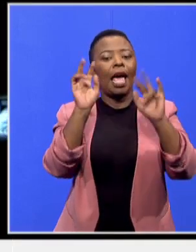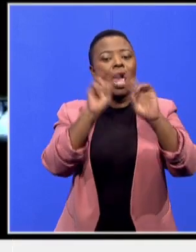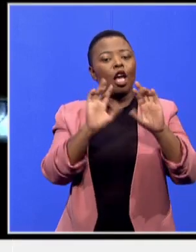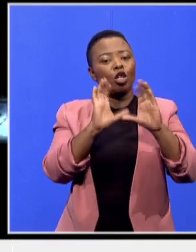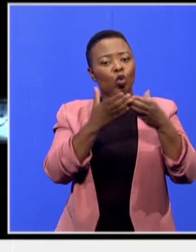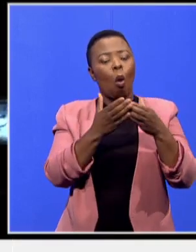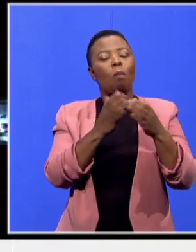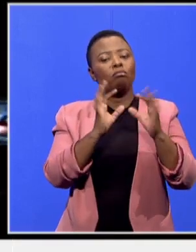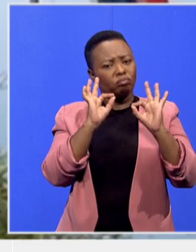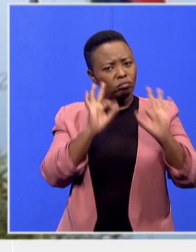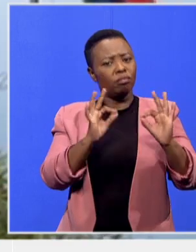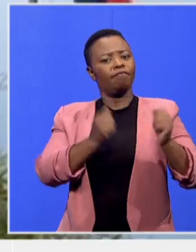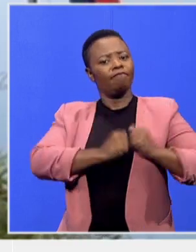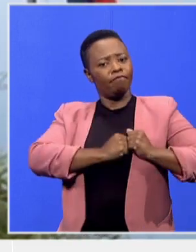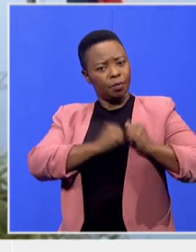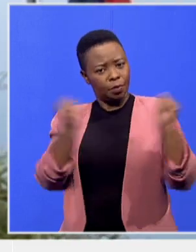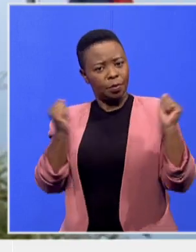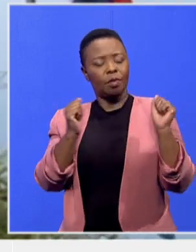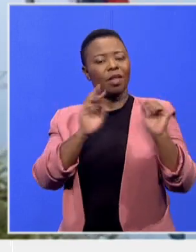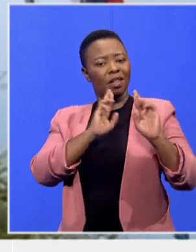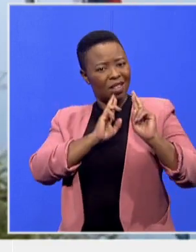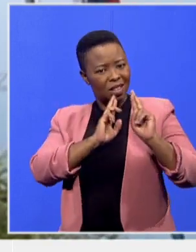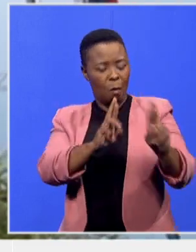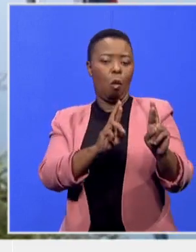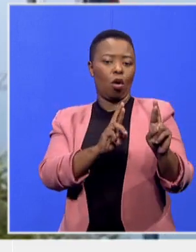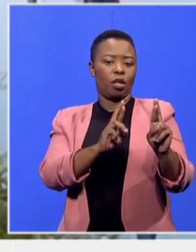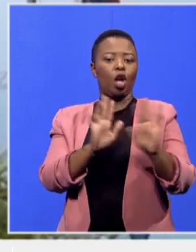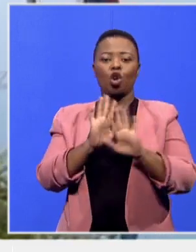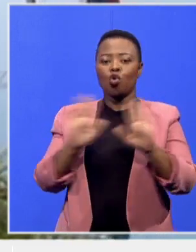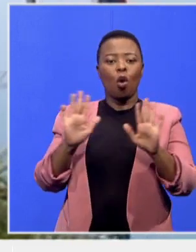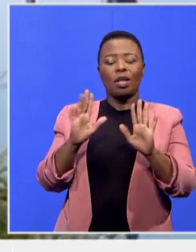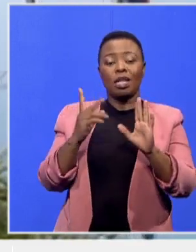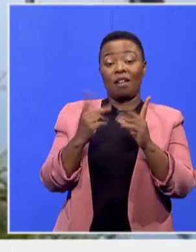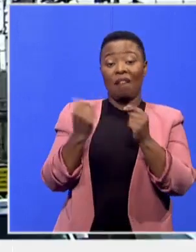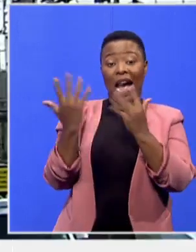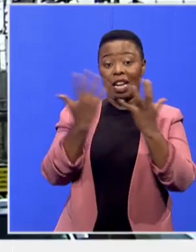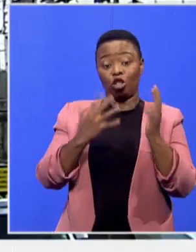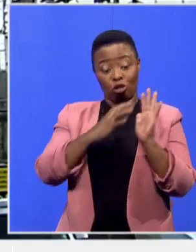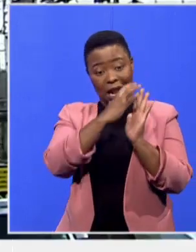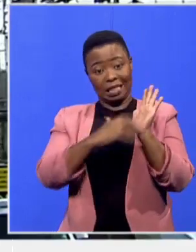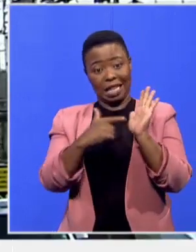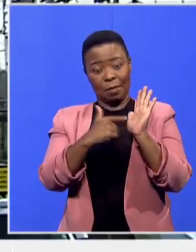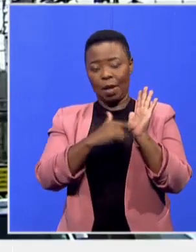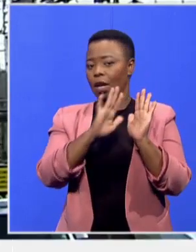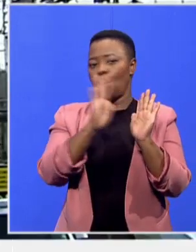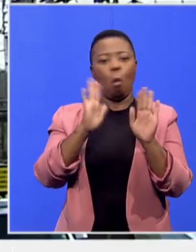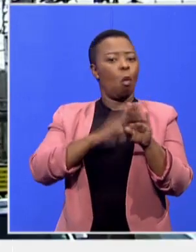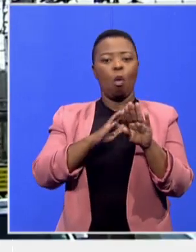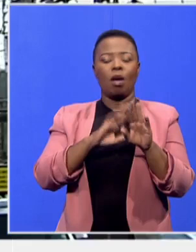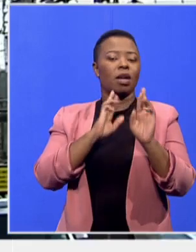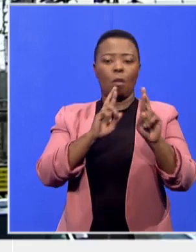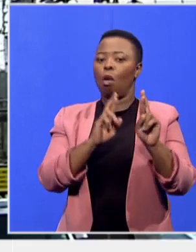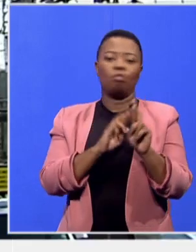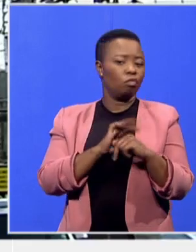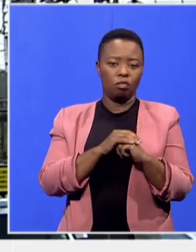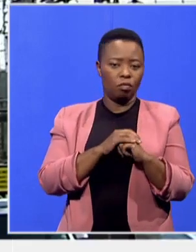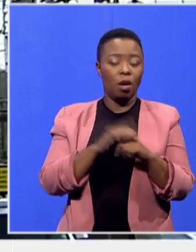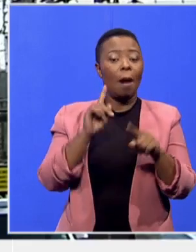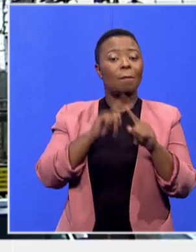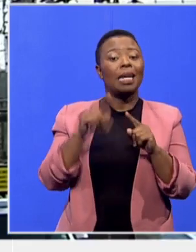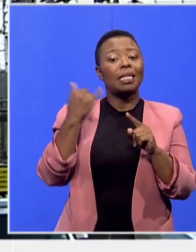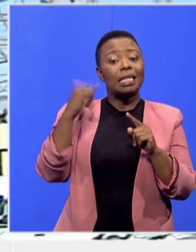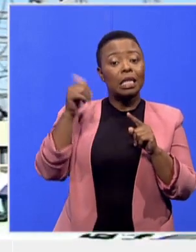disclosure in its integrated report and not in the annual financial statements anymore. The auditors will still